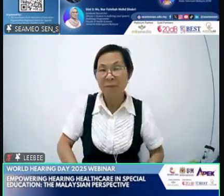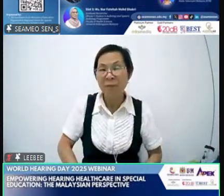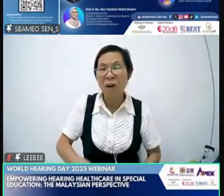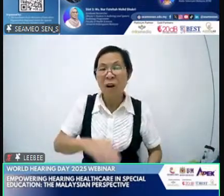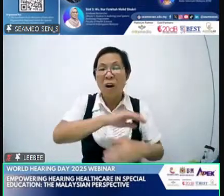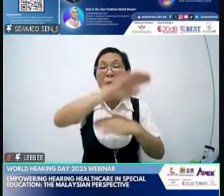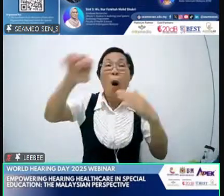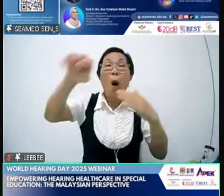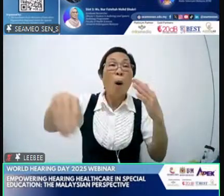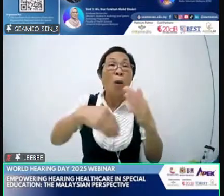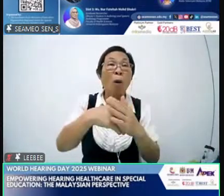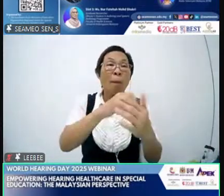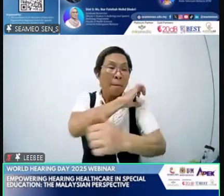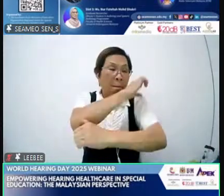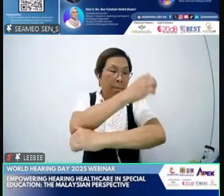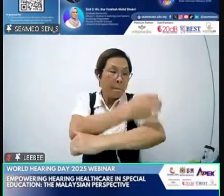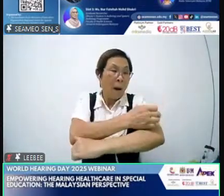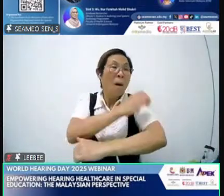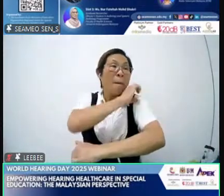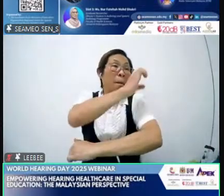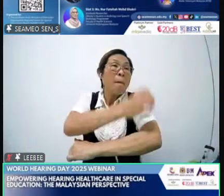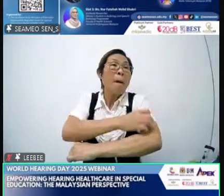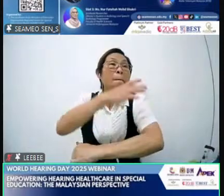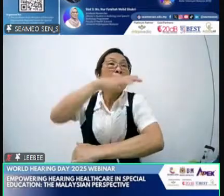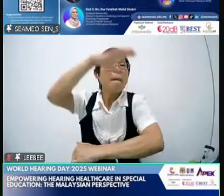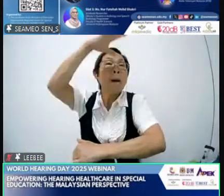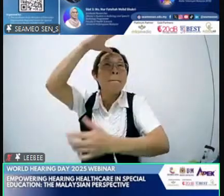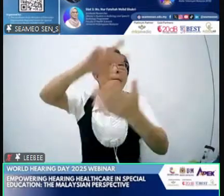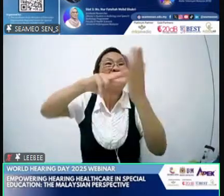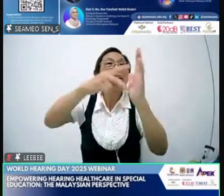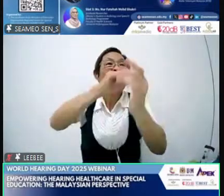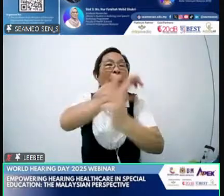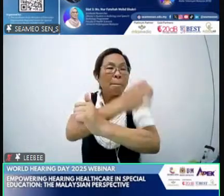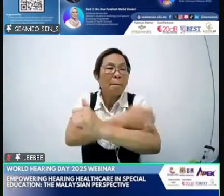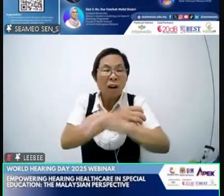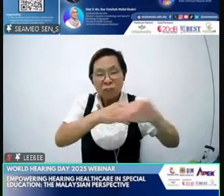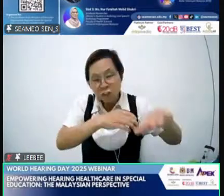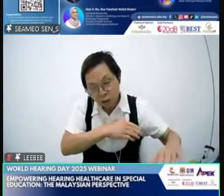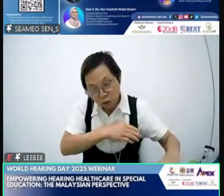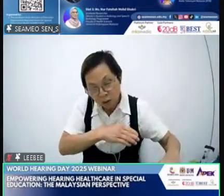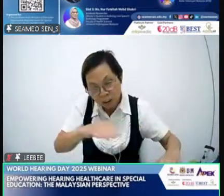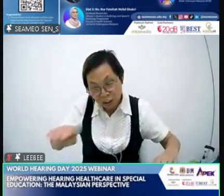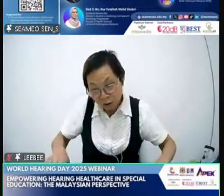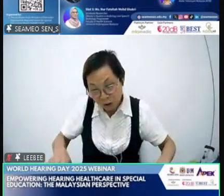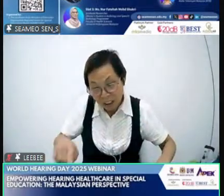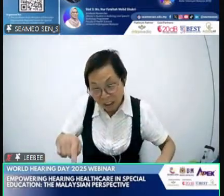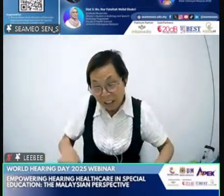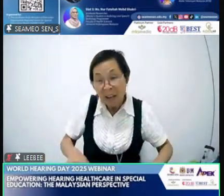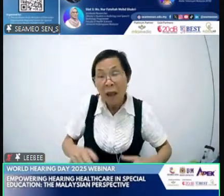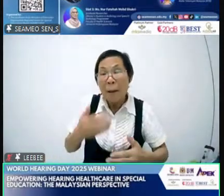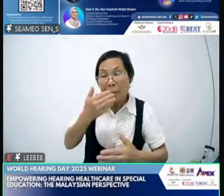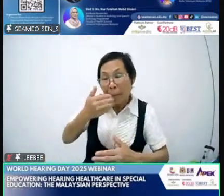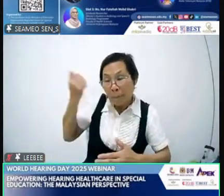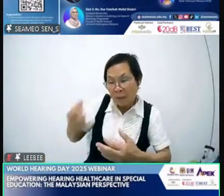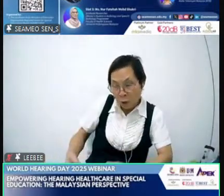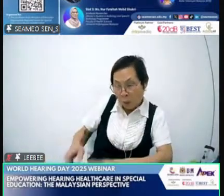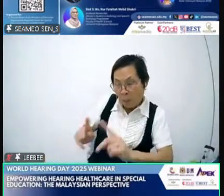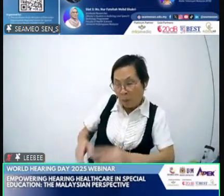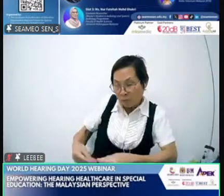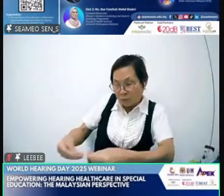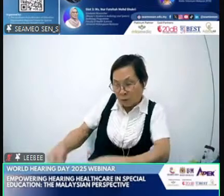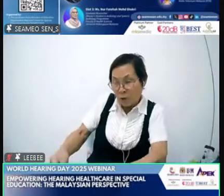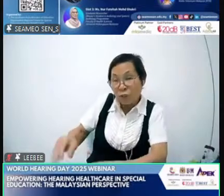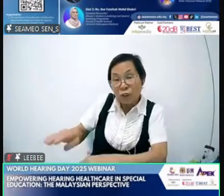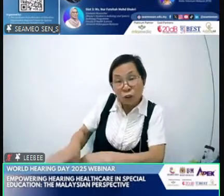all, empowering parents mean empowering children, giving them the best opportunity to hear,